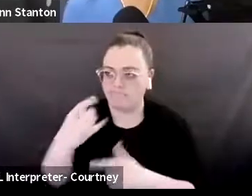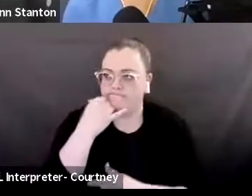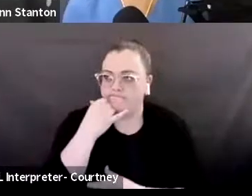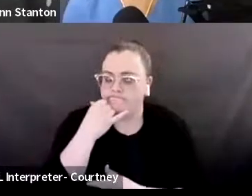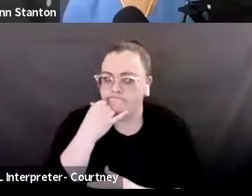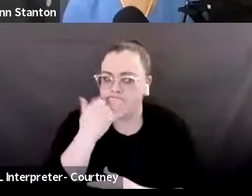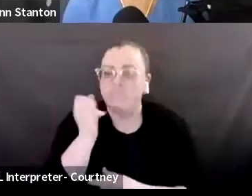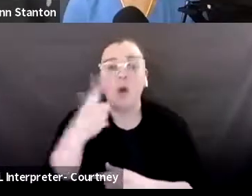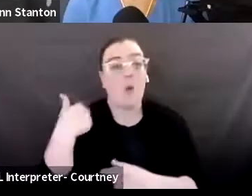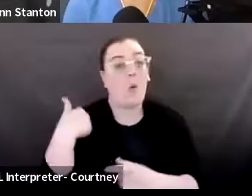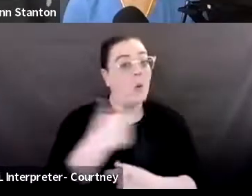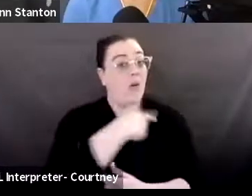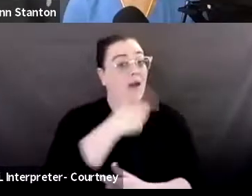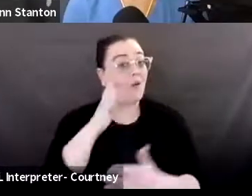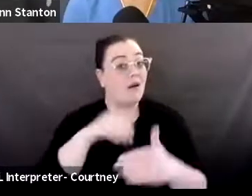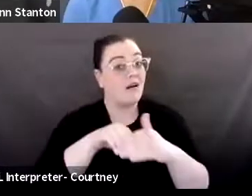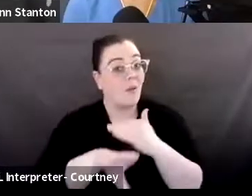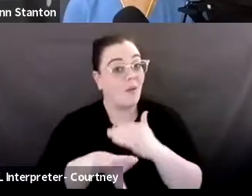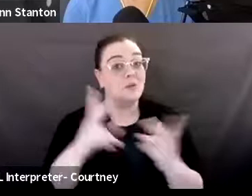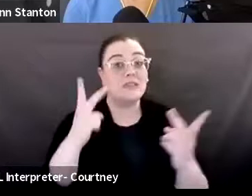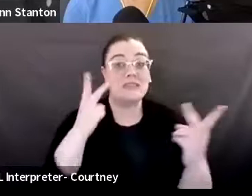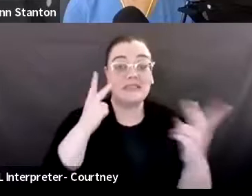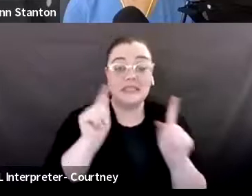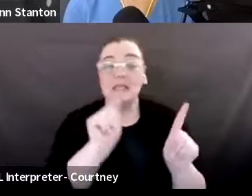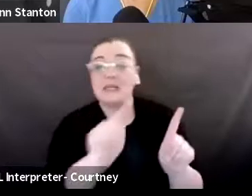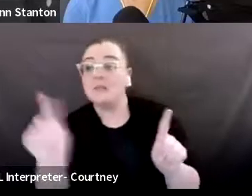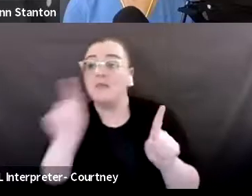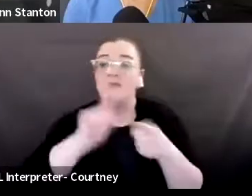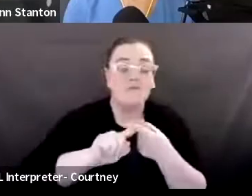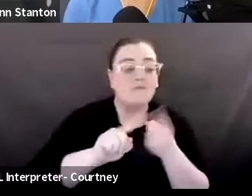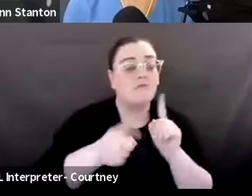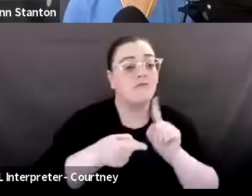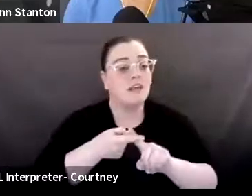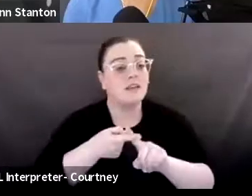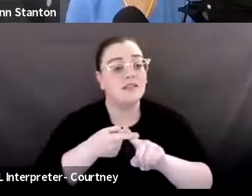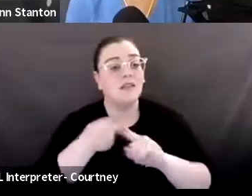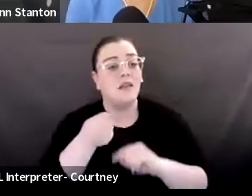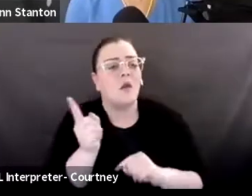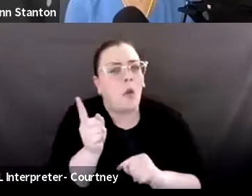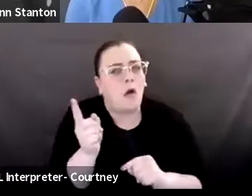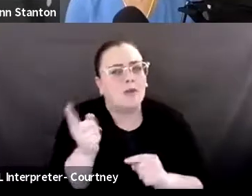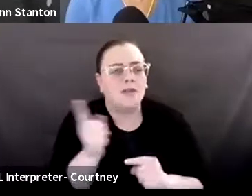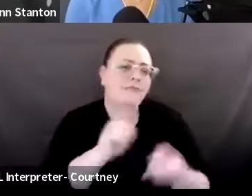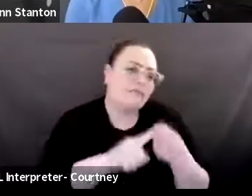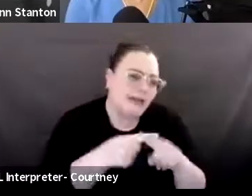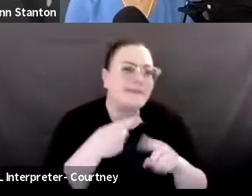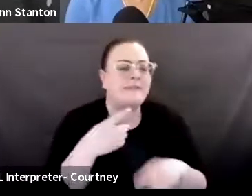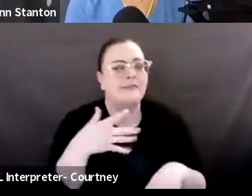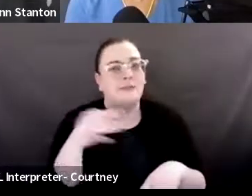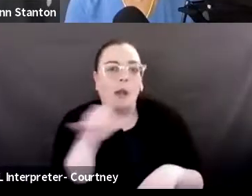We would go in and I would see friends of mine, which are like family, as you can tell, we're all like